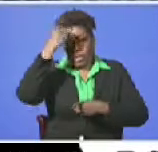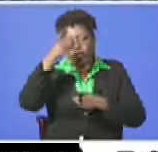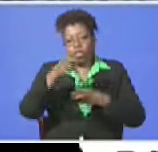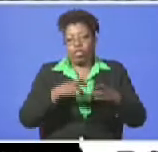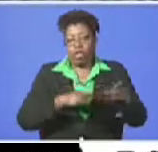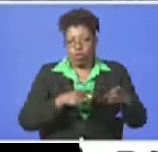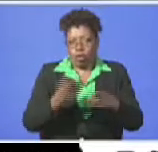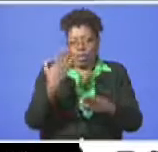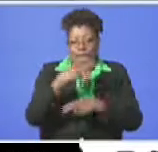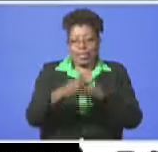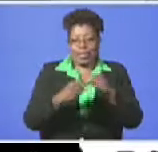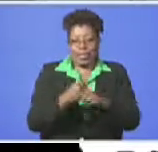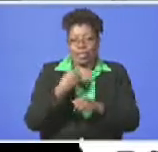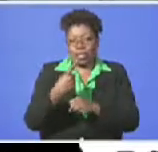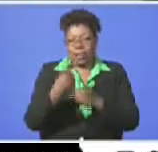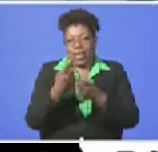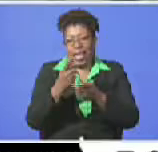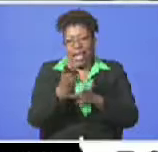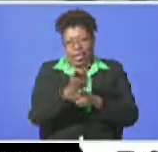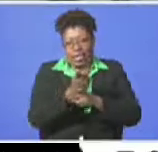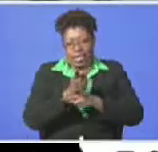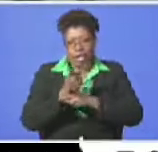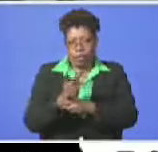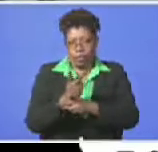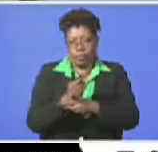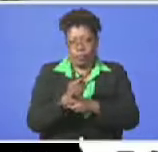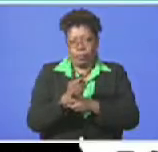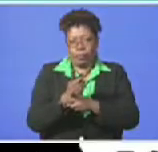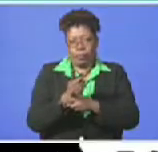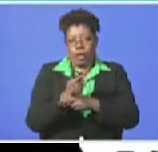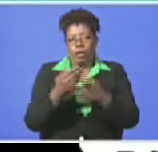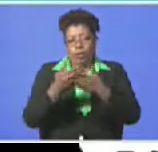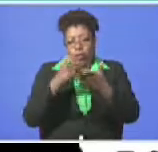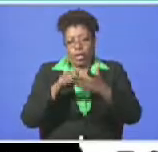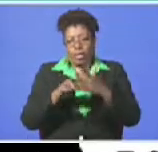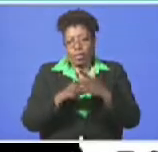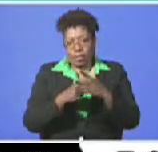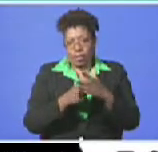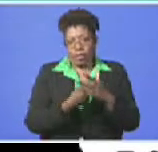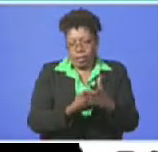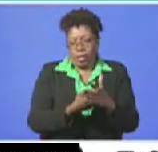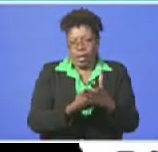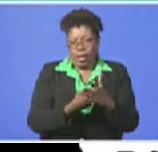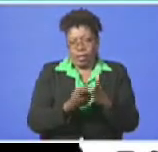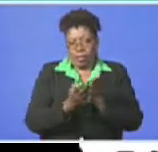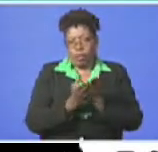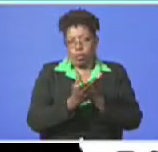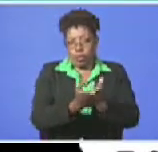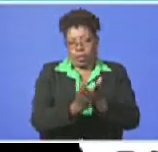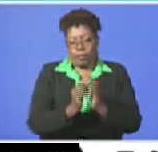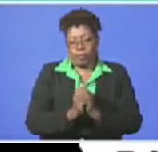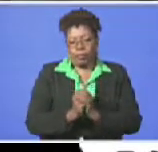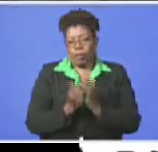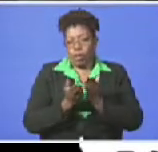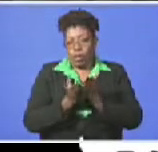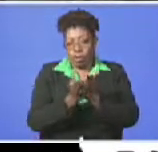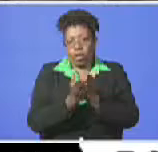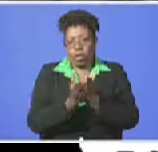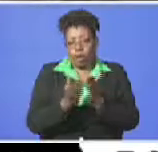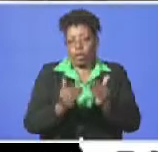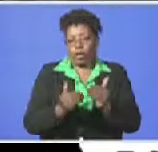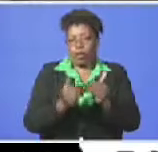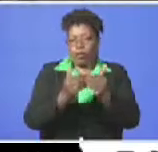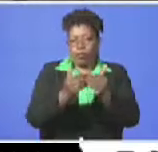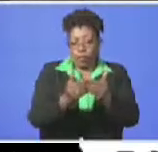sailings last year, saying a careful approach is needed to safely resume cruise ship passenger operations. Cruise lines have taken it a step further,